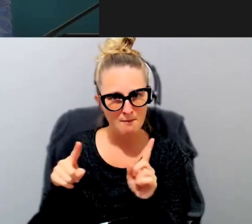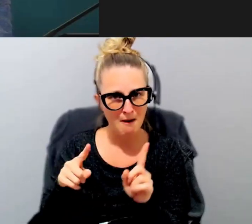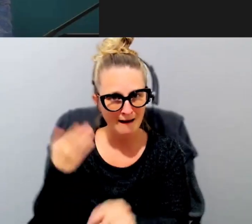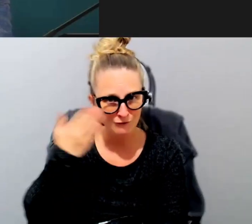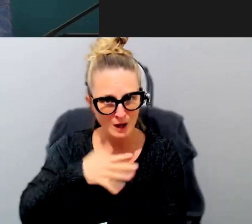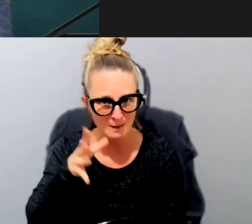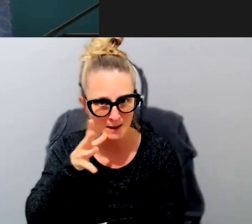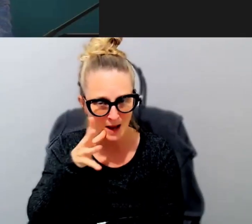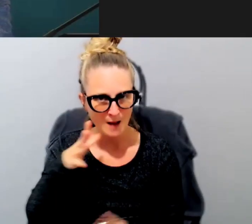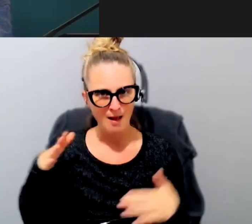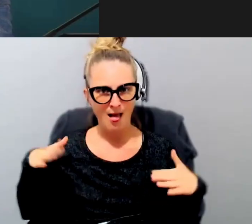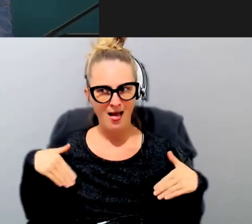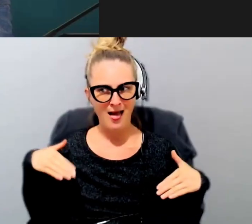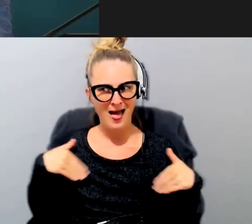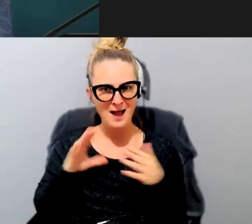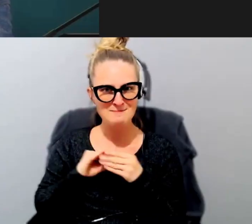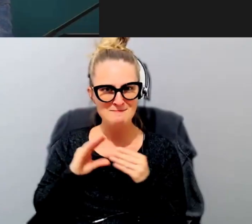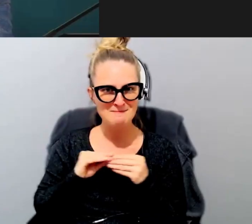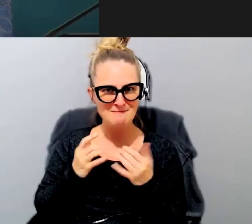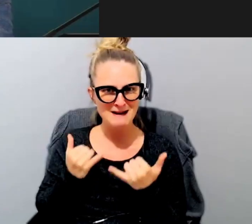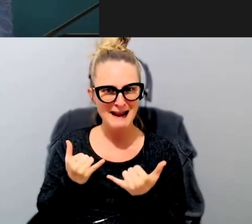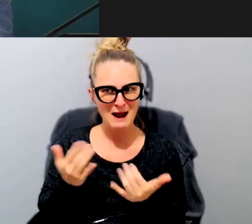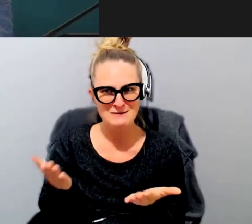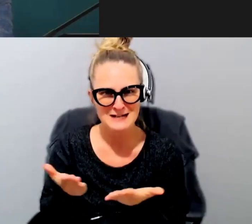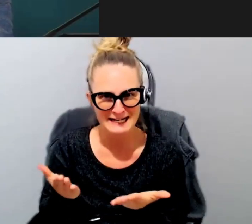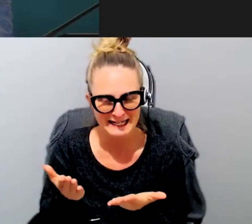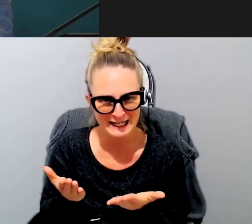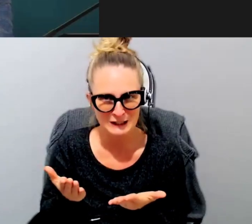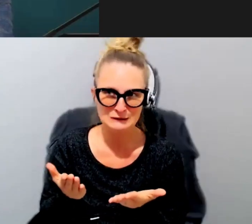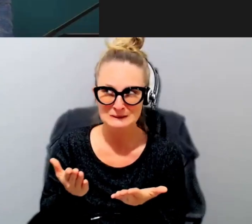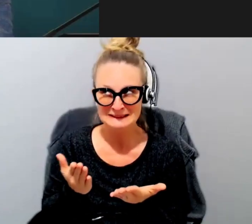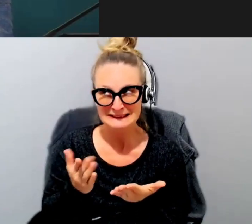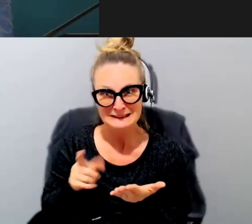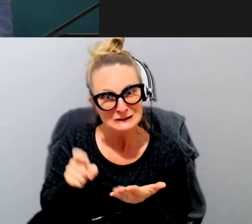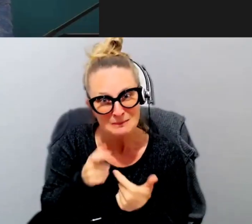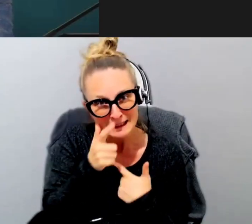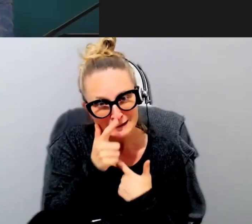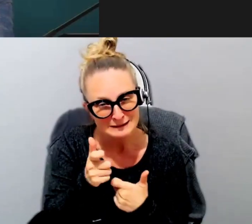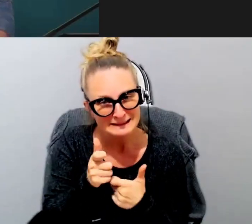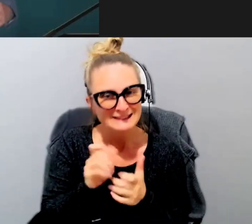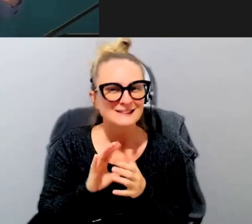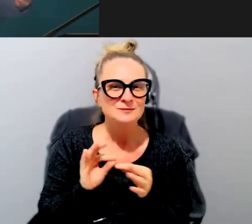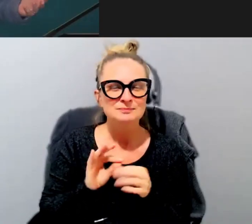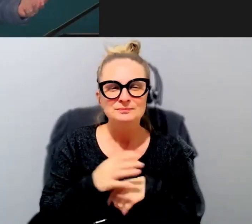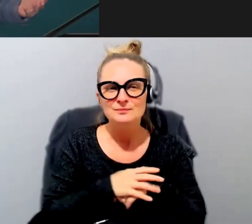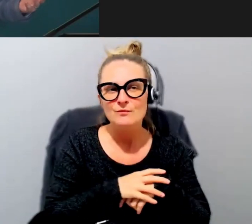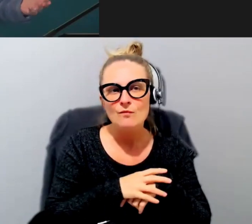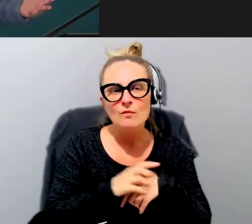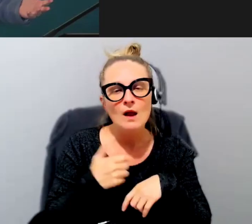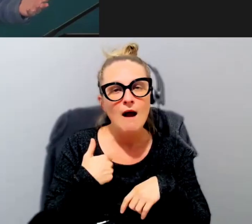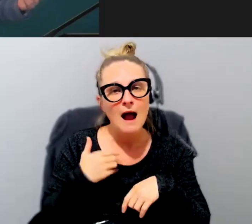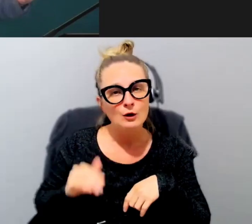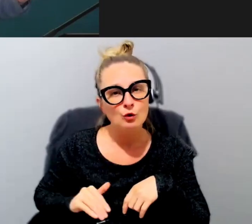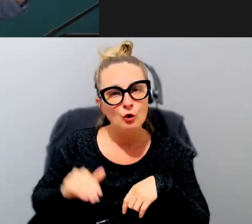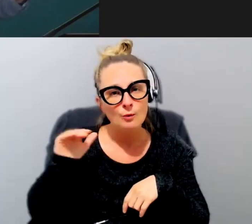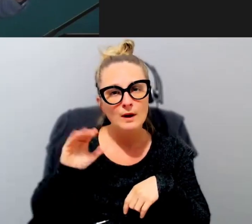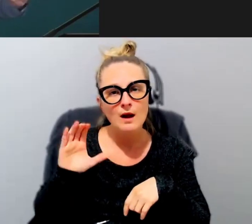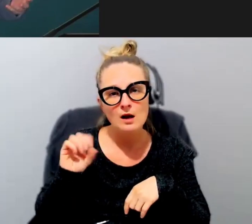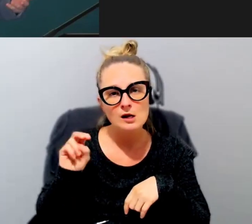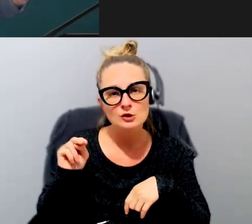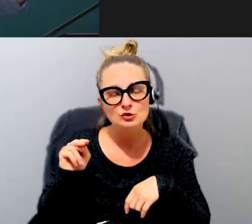and she's here, so she's in this, so it should be interesting. But I grew up in the conservative movement